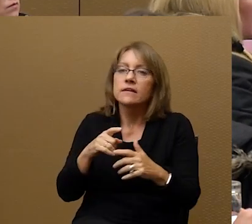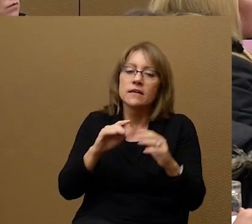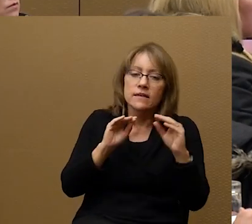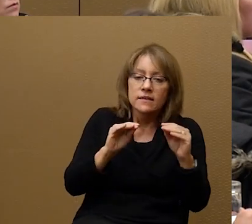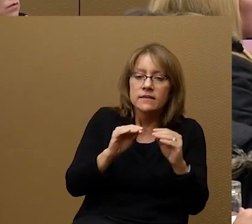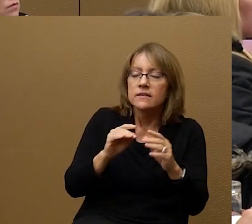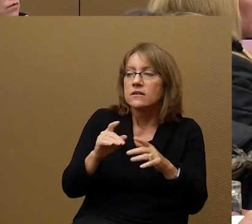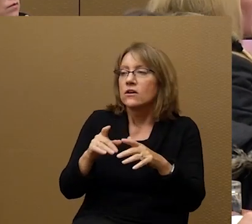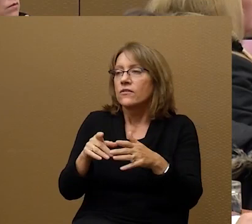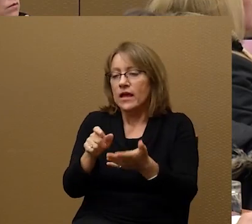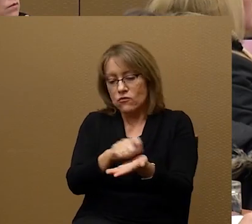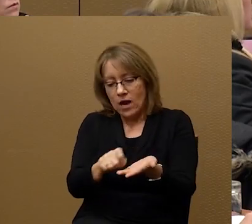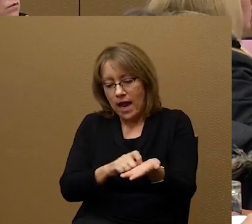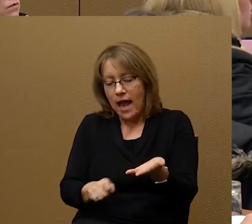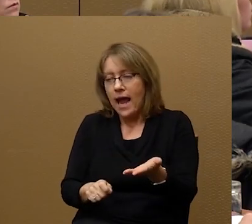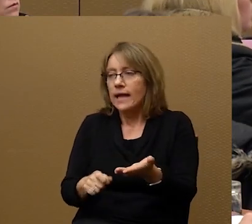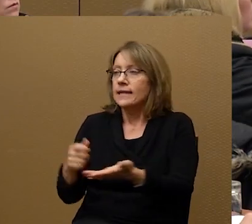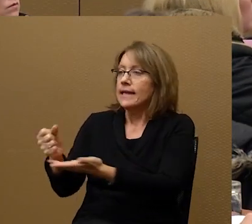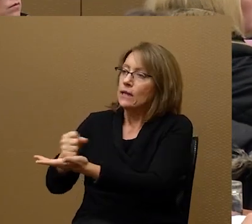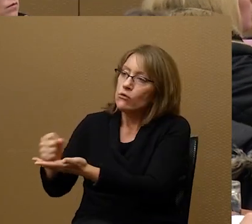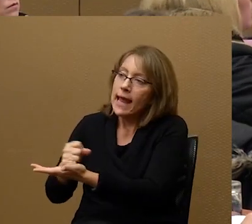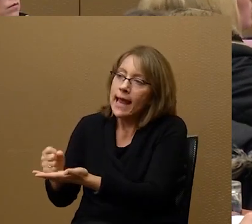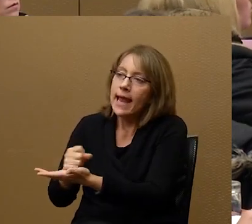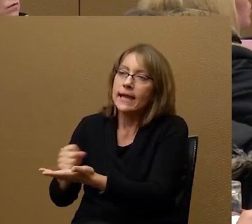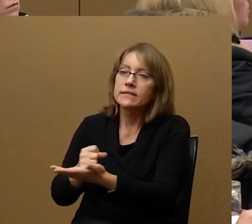sometimes too, to have them be more involved. So. Awesome.